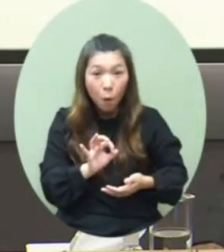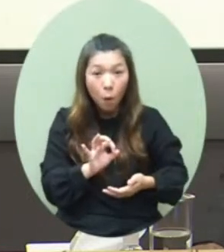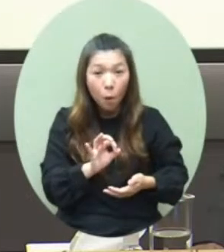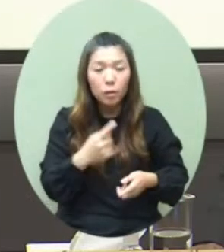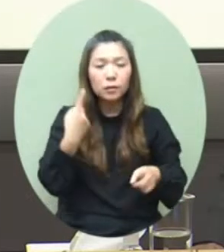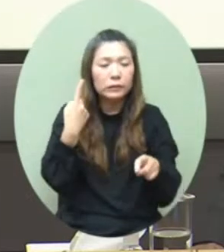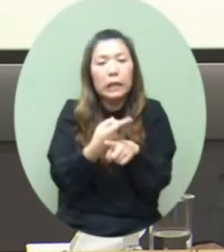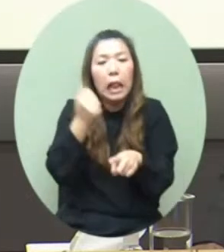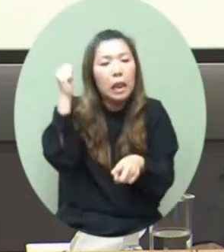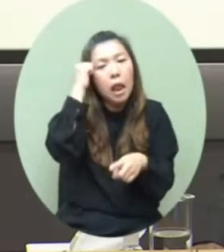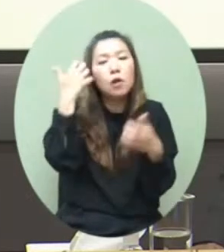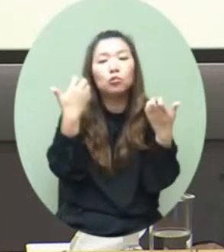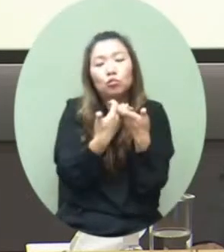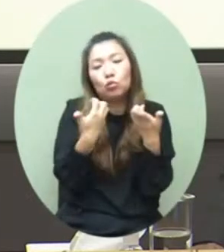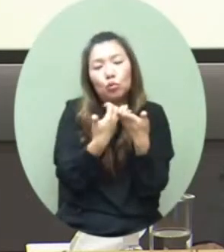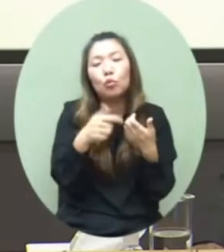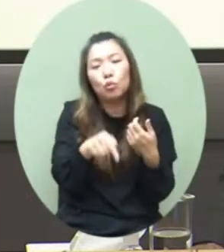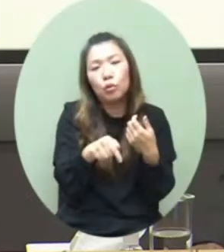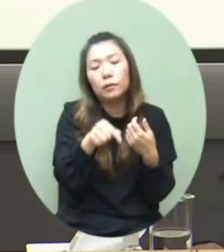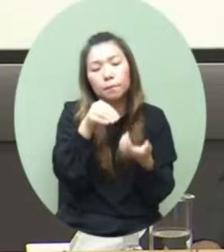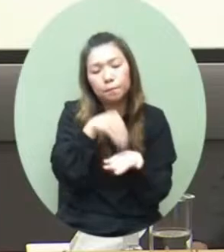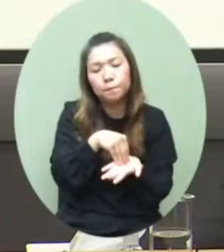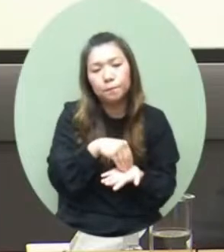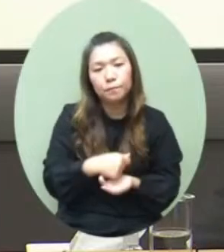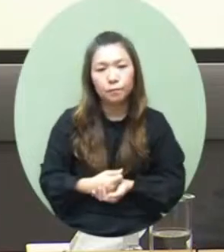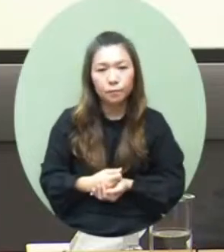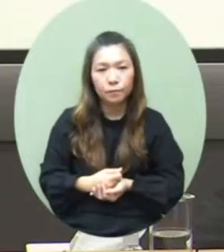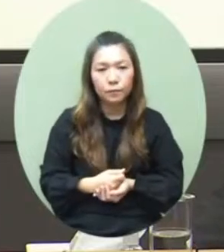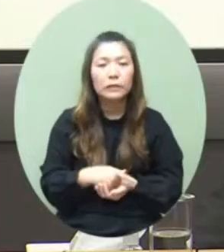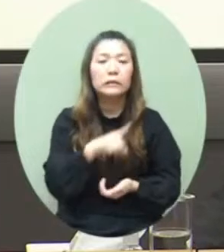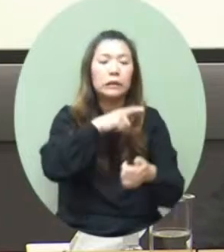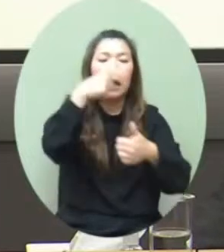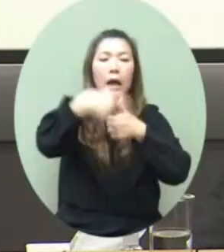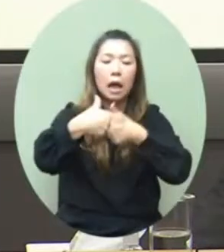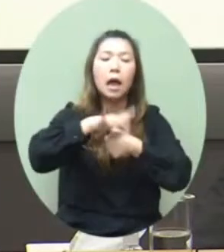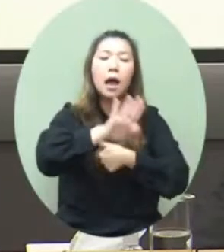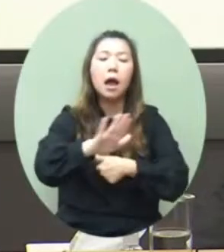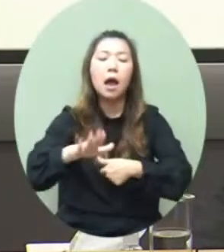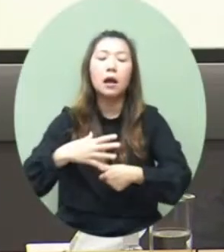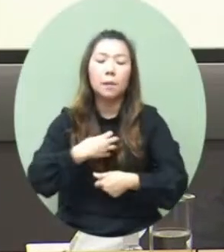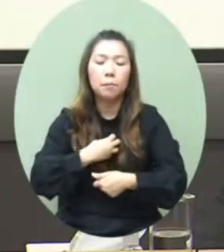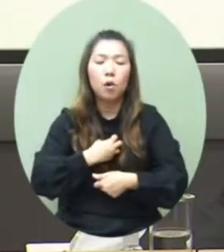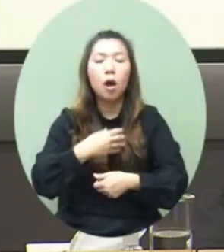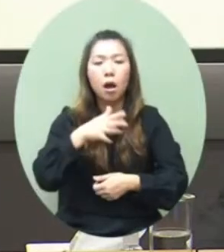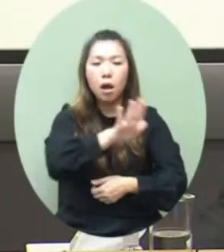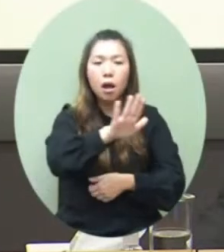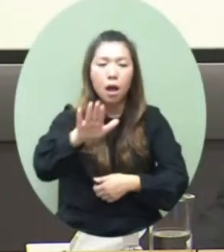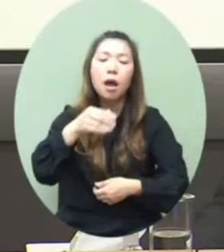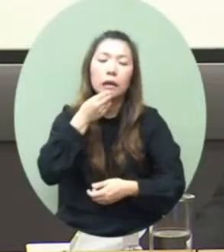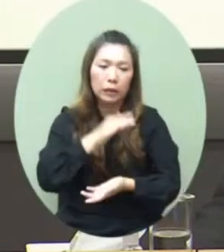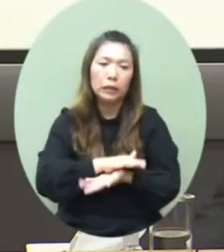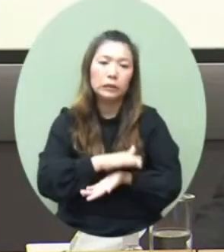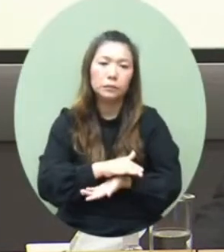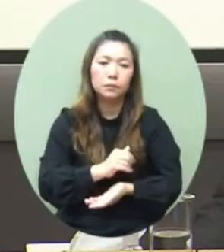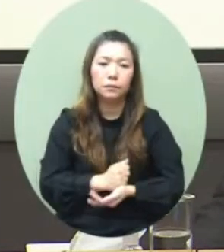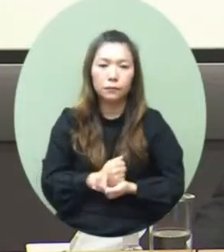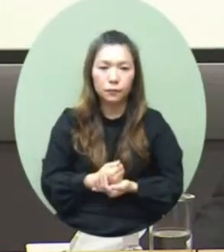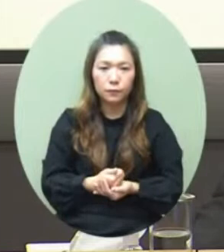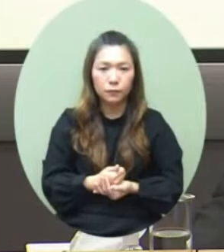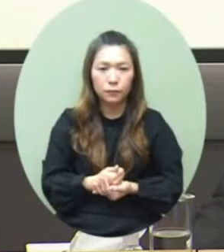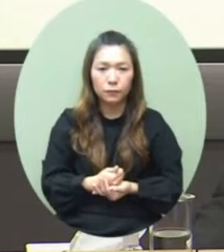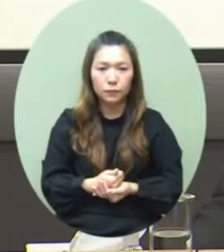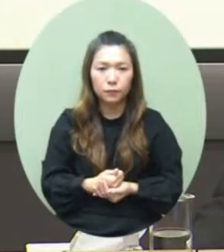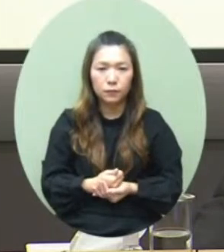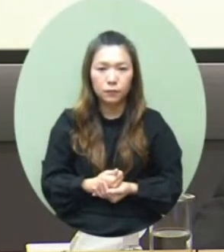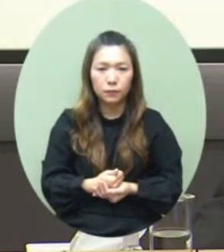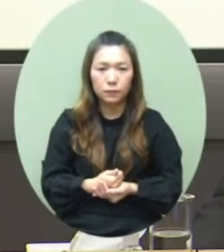very kind of personal experiences. But we would like to organize as many as different kind